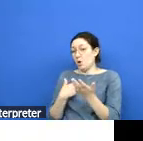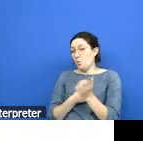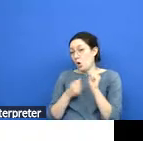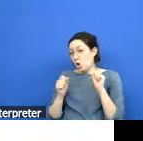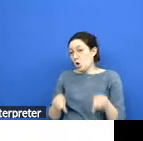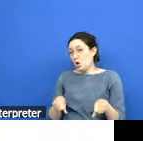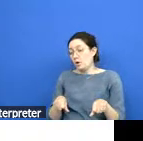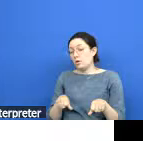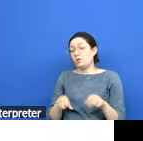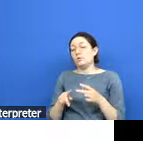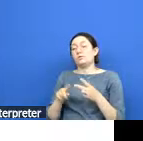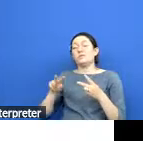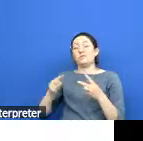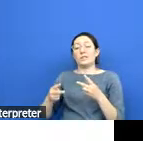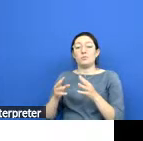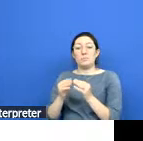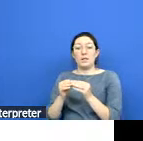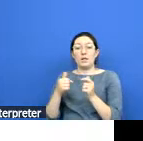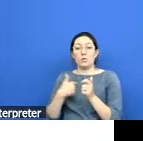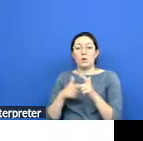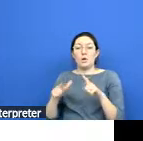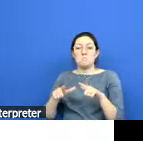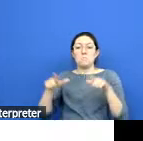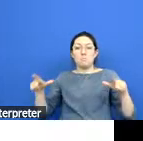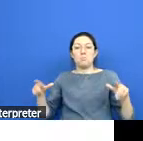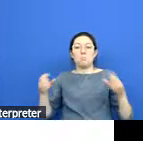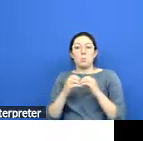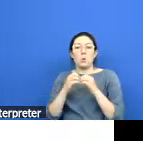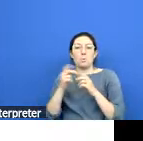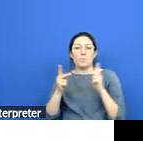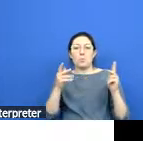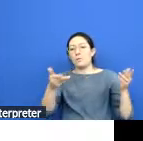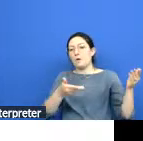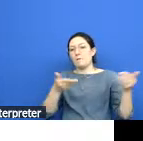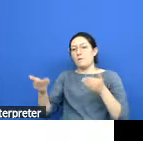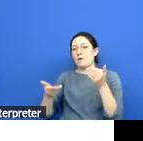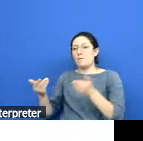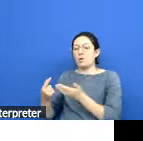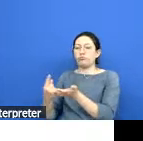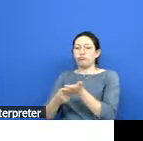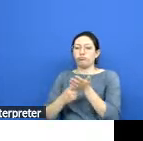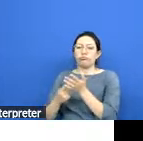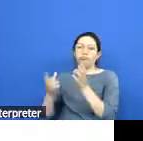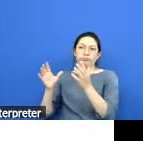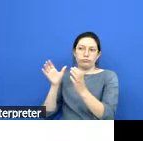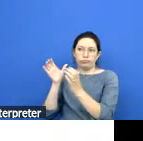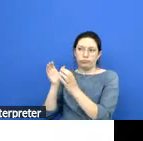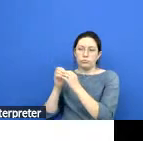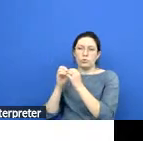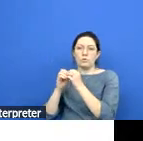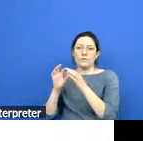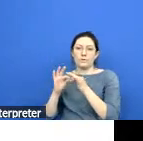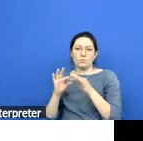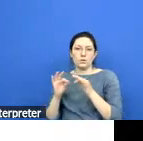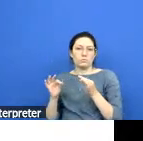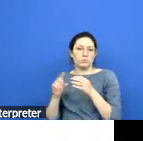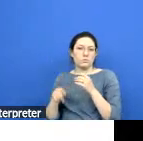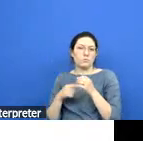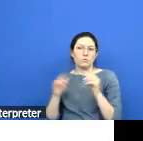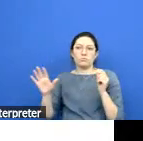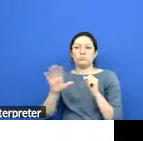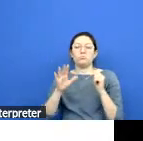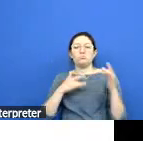second neighborhood meeting, we kind of expanded it out to a larger group to obviously get more feedback on people that